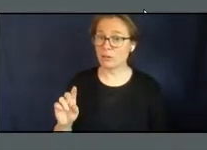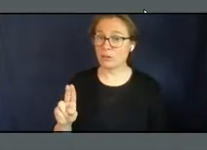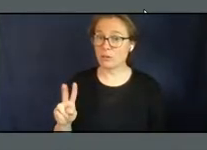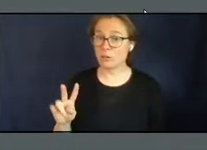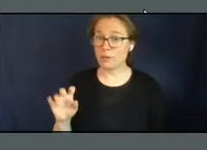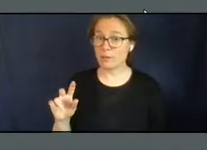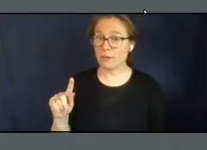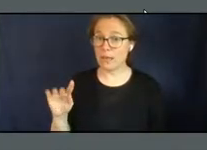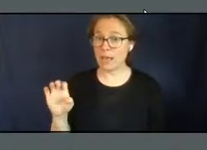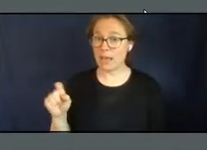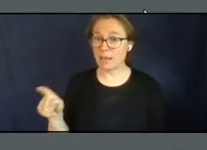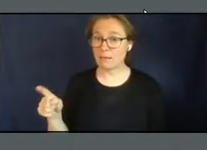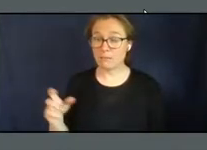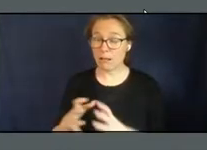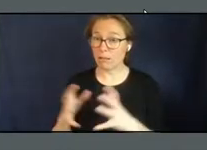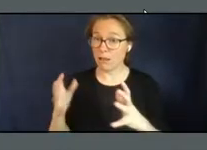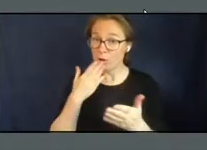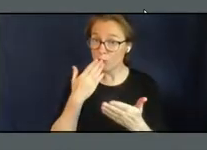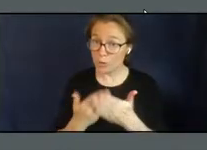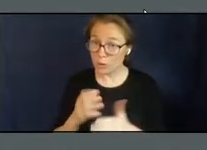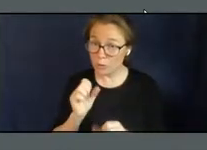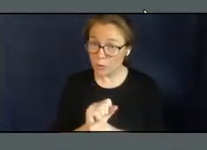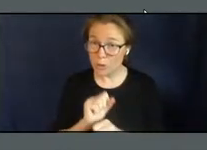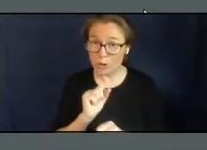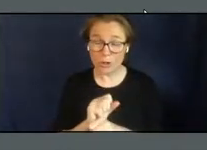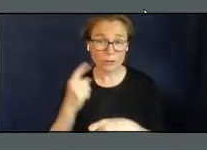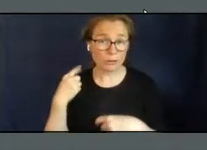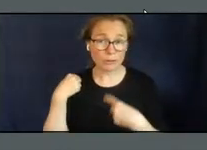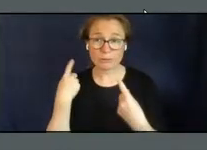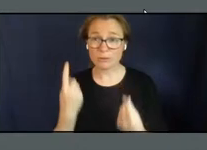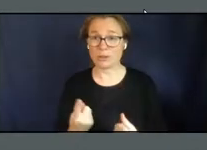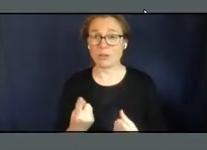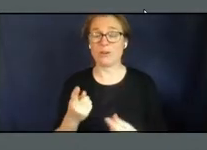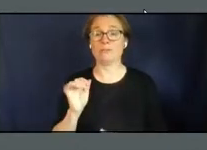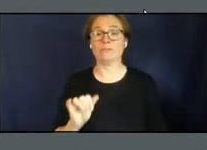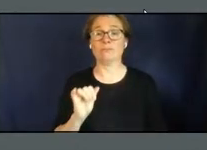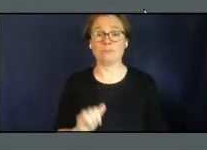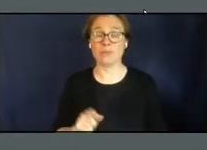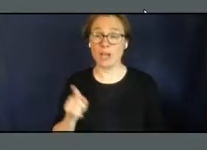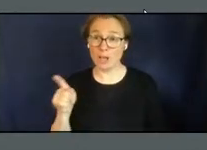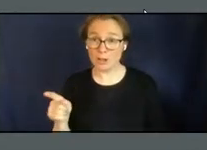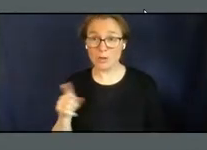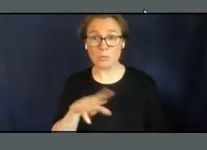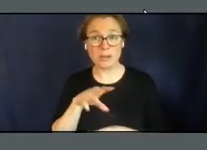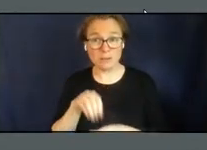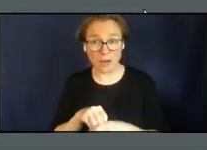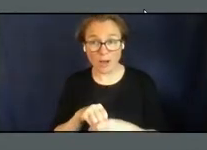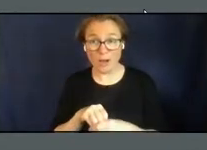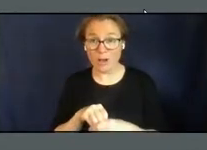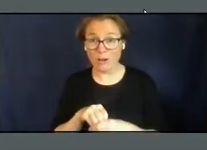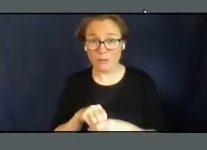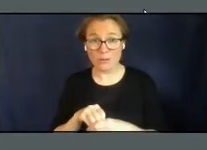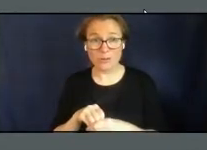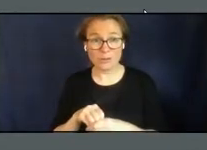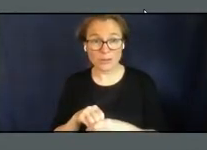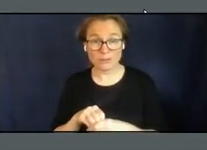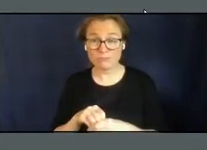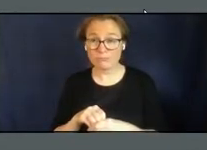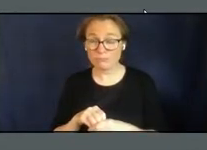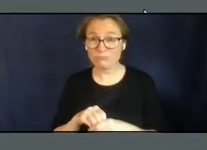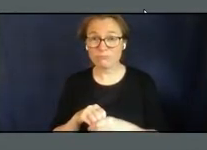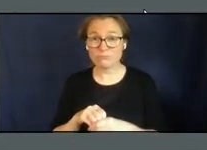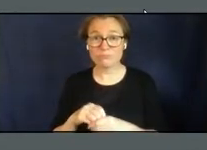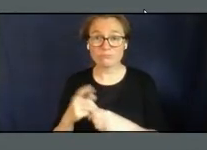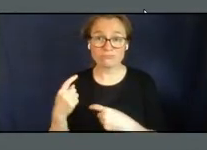of good work being done here, and I know that you've been on hand for all of the groups that have presented. I don't know that we've